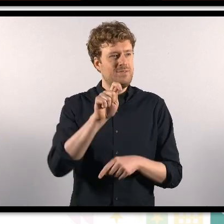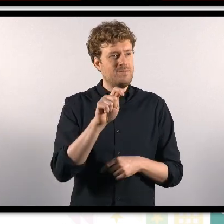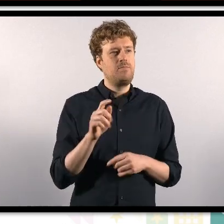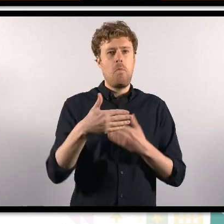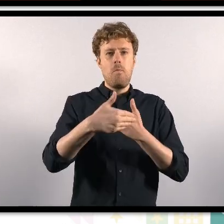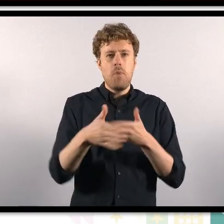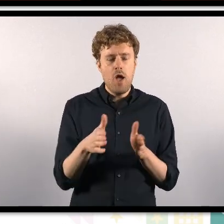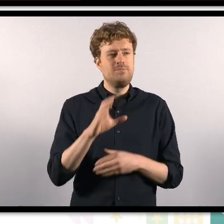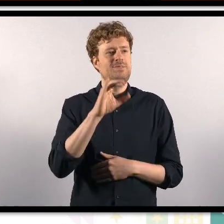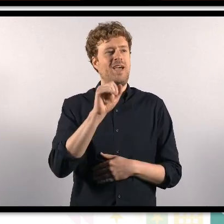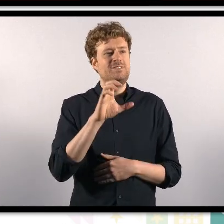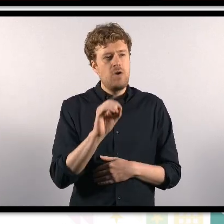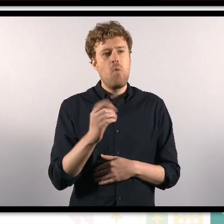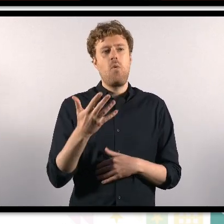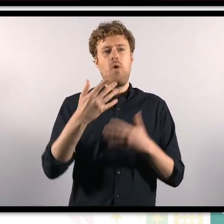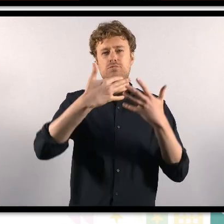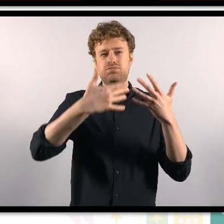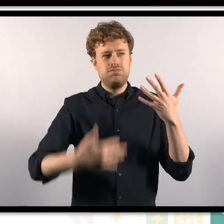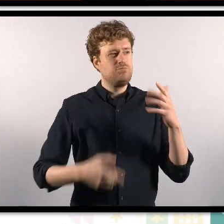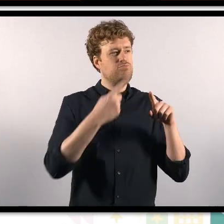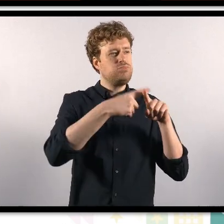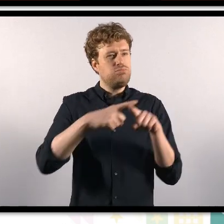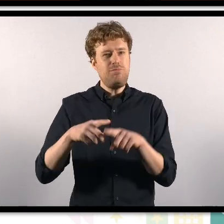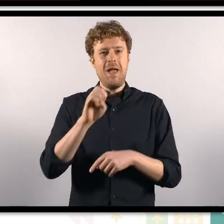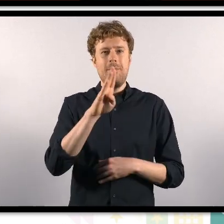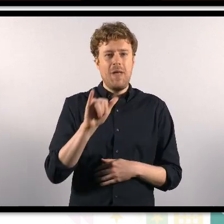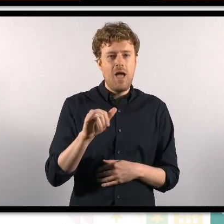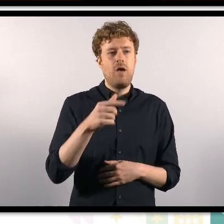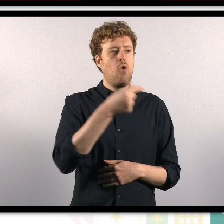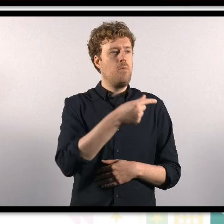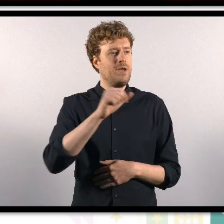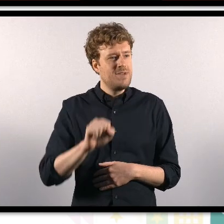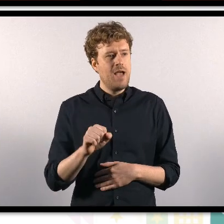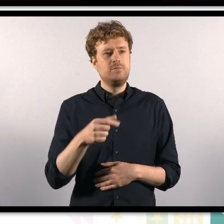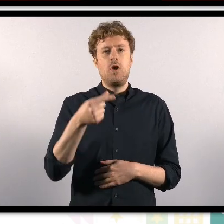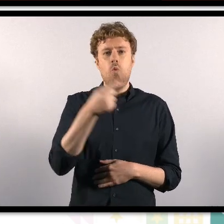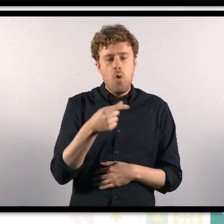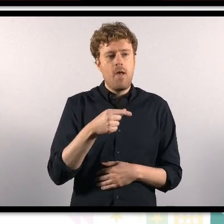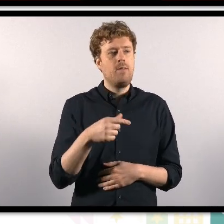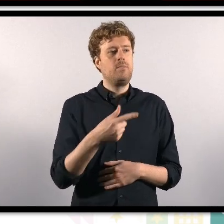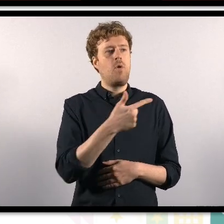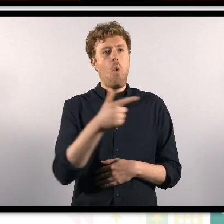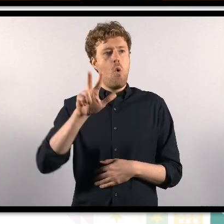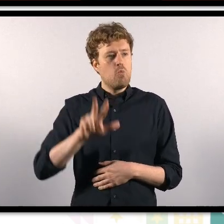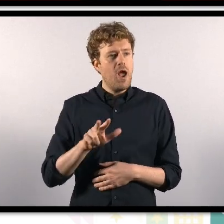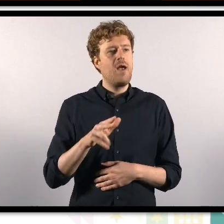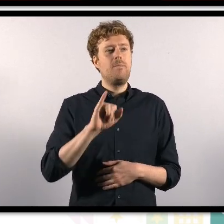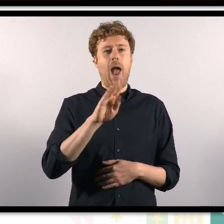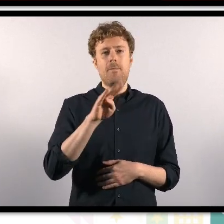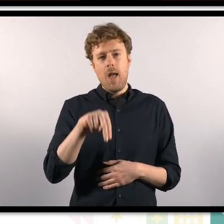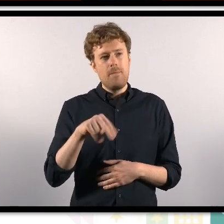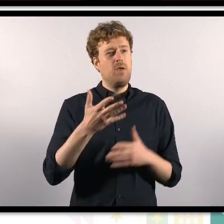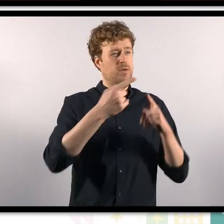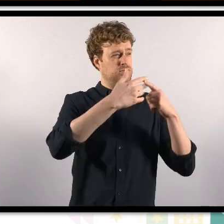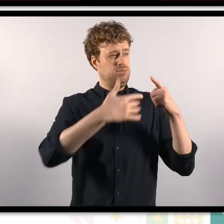those organizations are no longer here. I kind of, in italics, I kind of mentioned the companies that were either acquired or dissolved, but